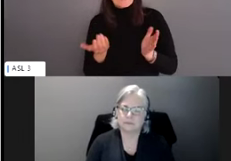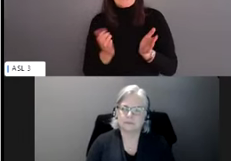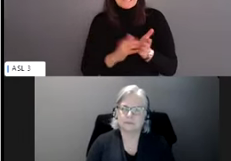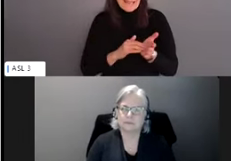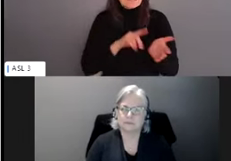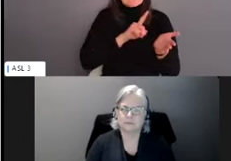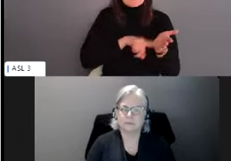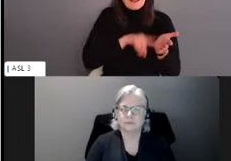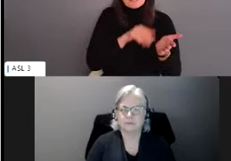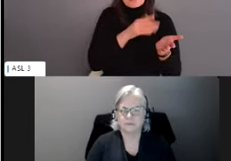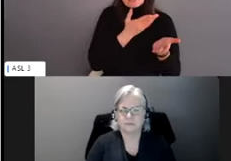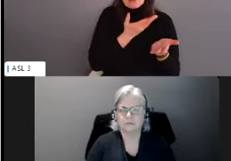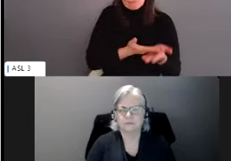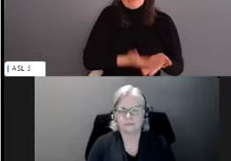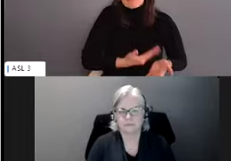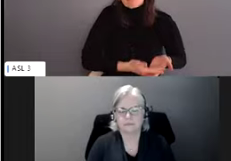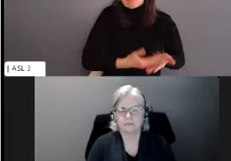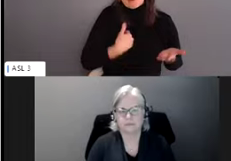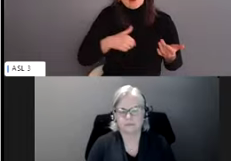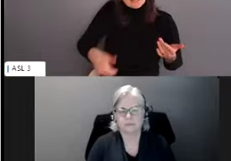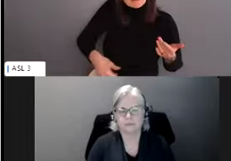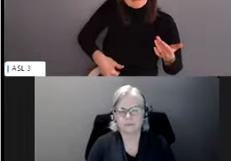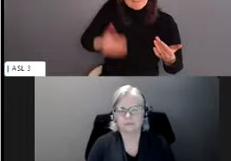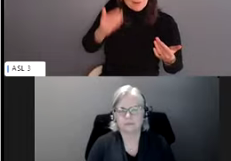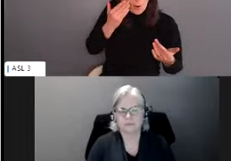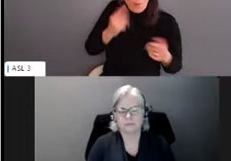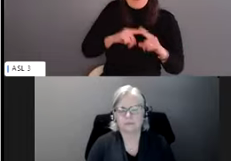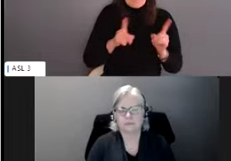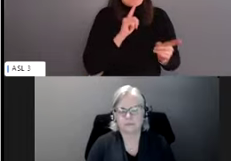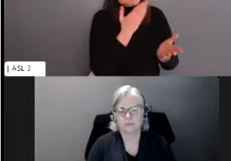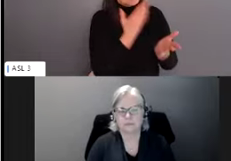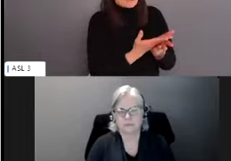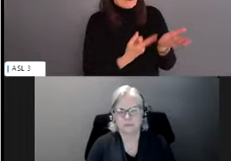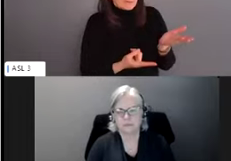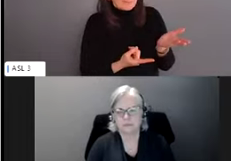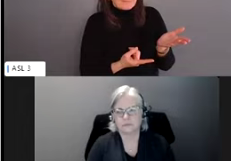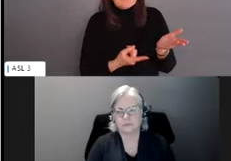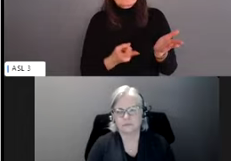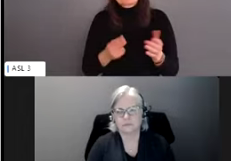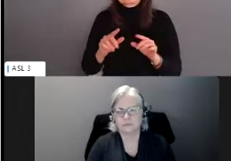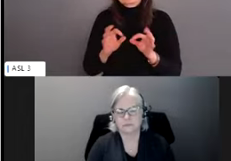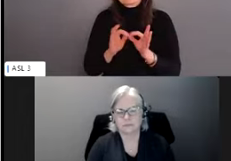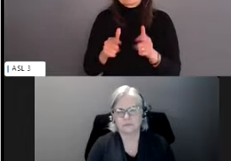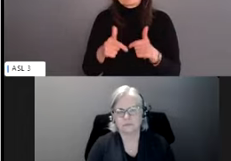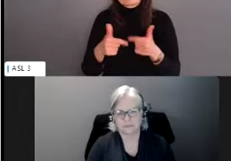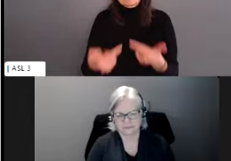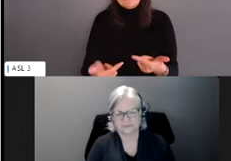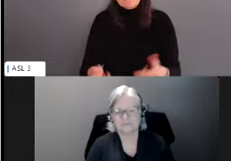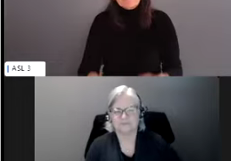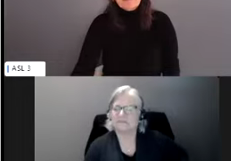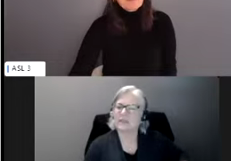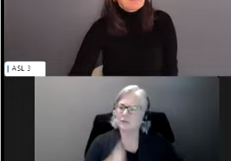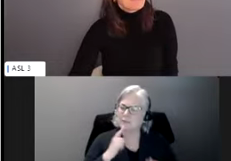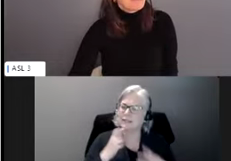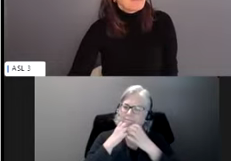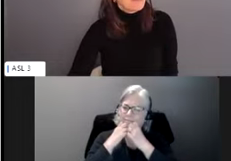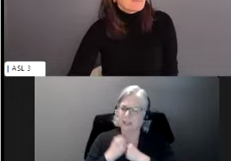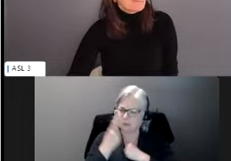It tells us what we innately know in our body, and that is that pets are more than companions. They're really vital to our well-being, and they offer